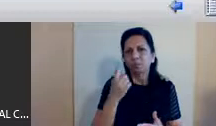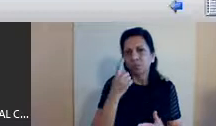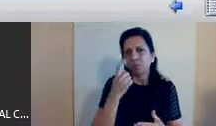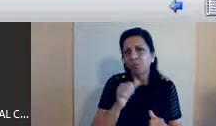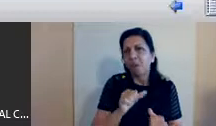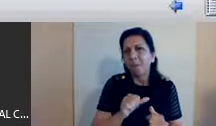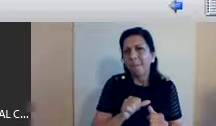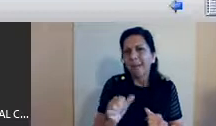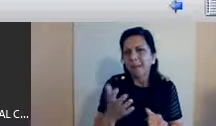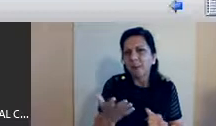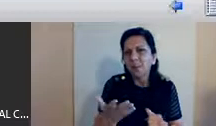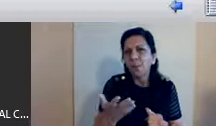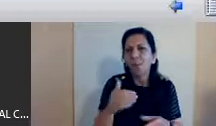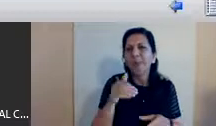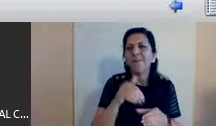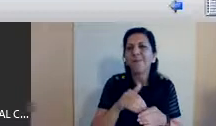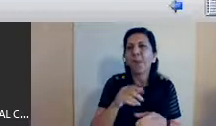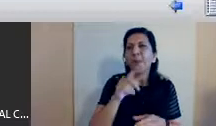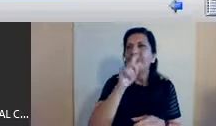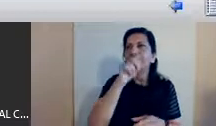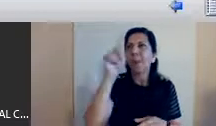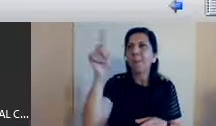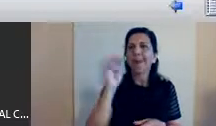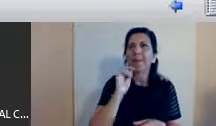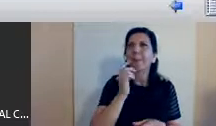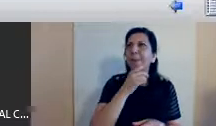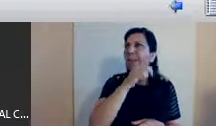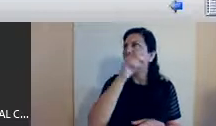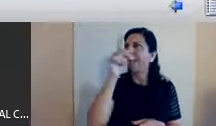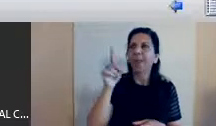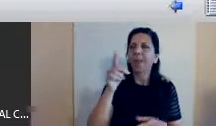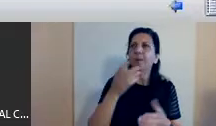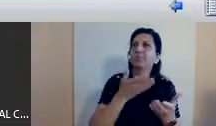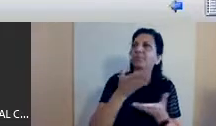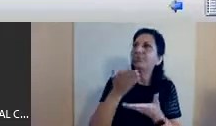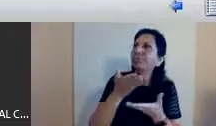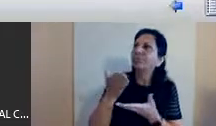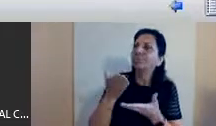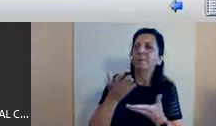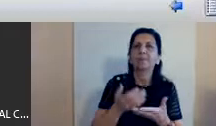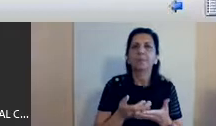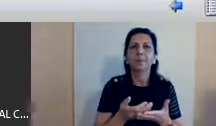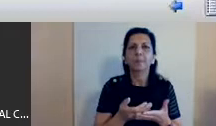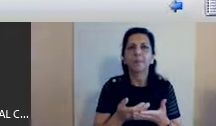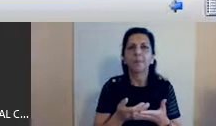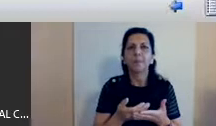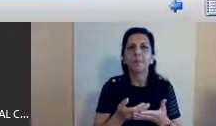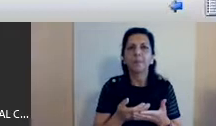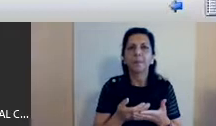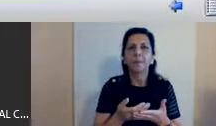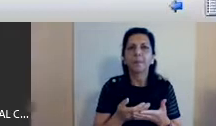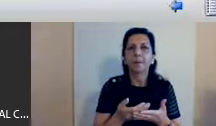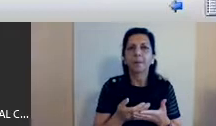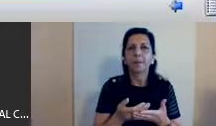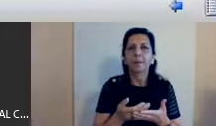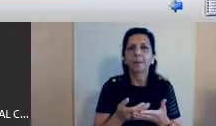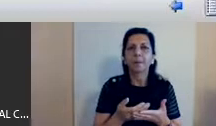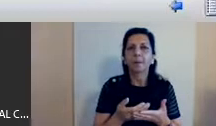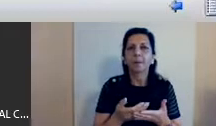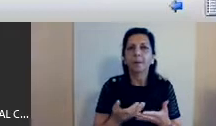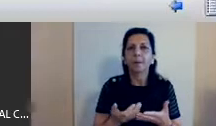even in those emergency changes, we want to keep talking, we want to talk through, and we've got lots of examples where our